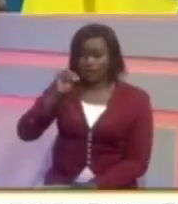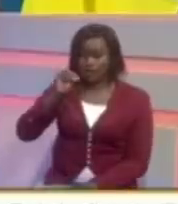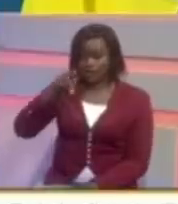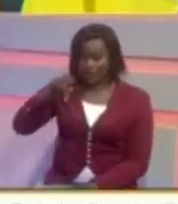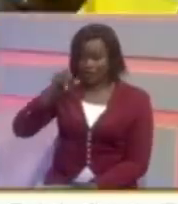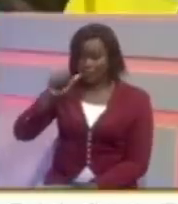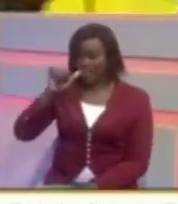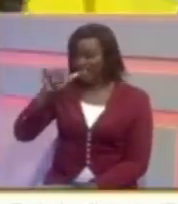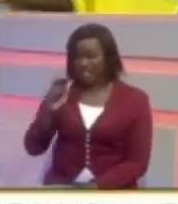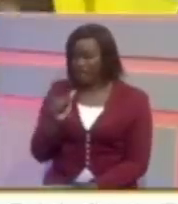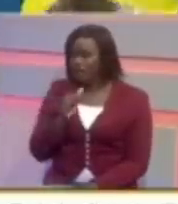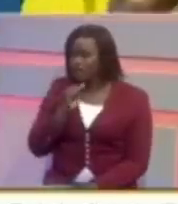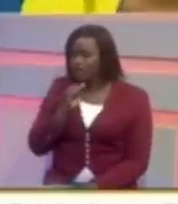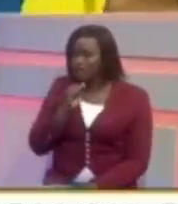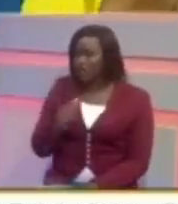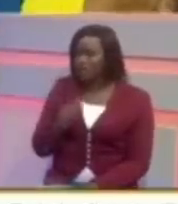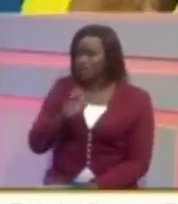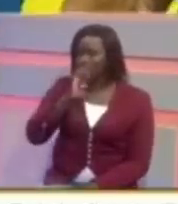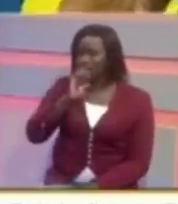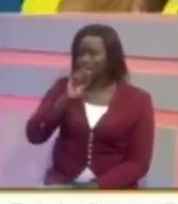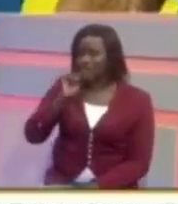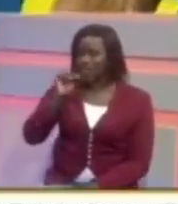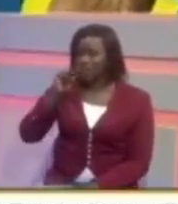It's not a numi. A numi is for the cow.